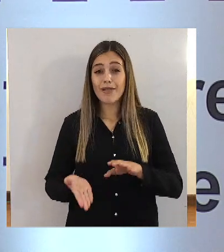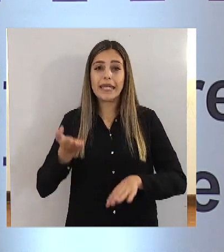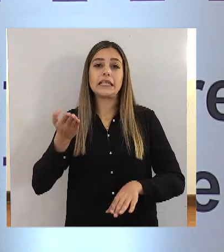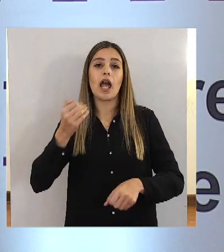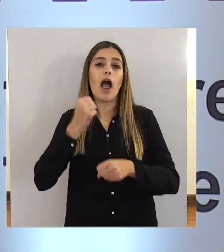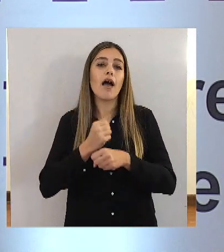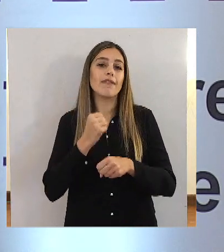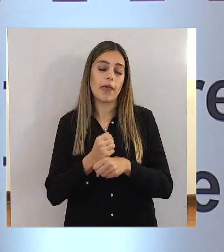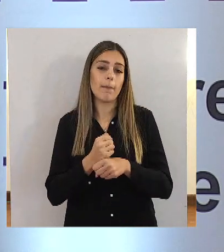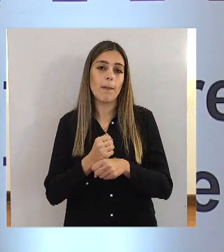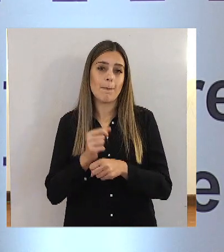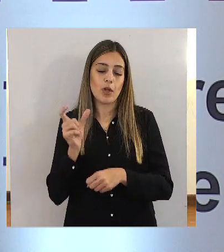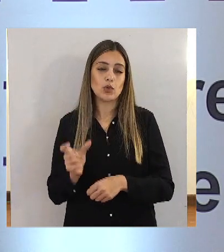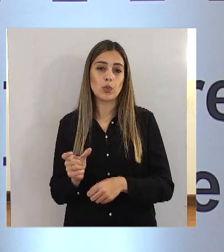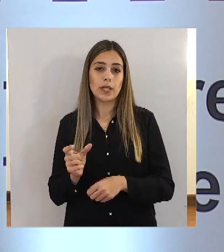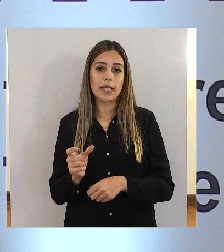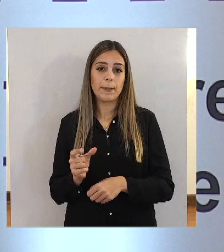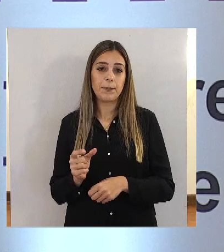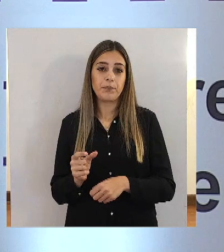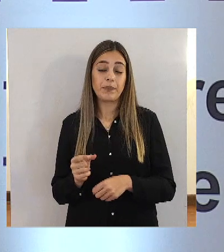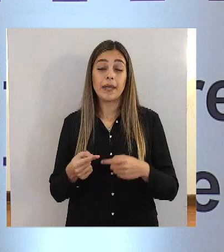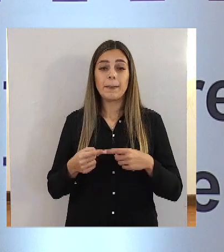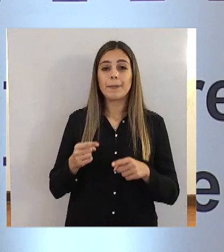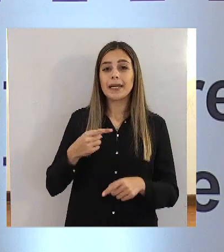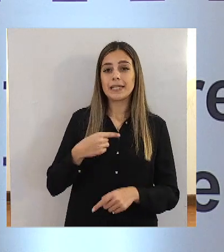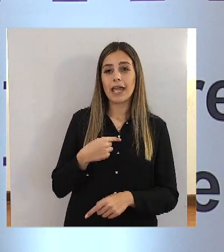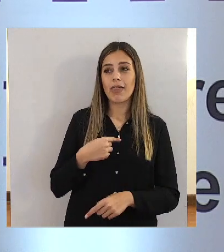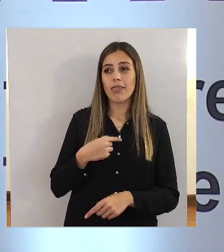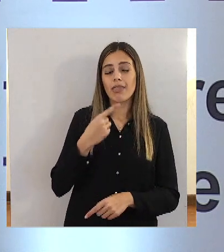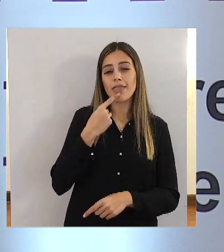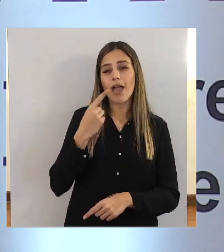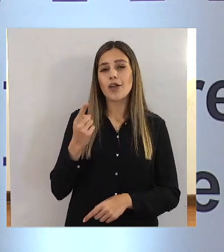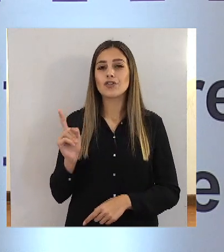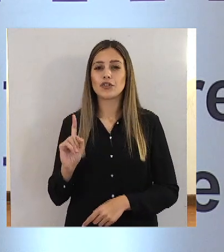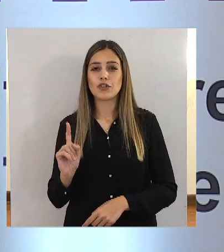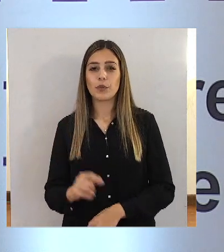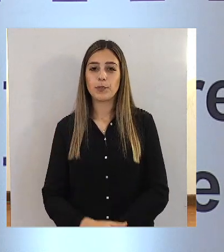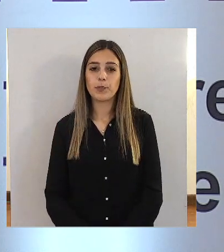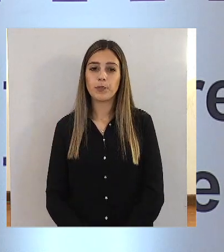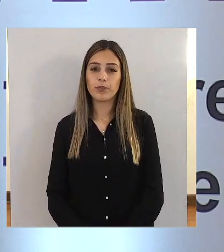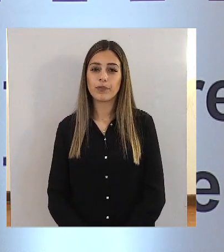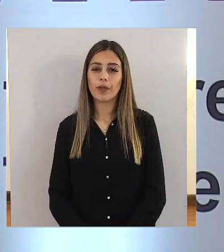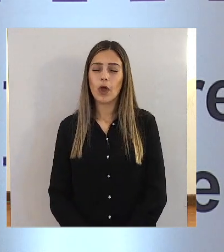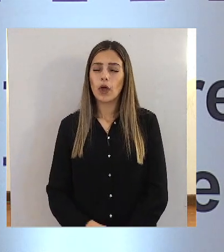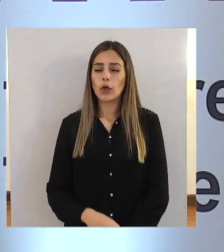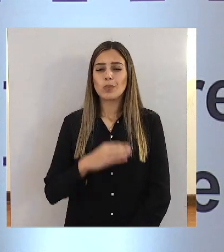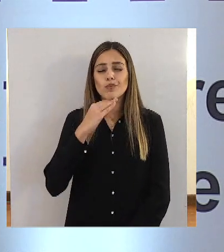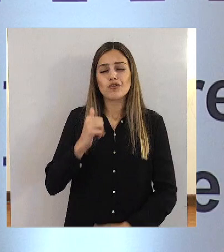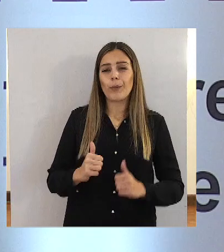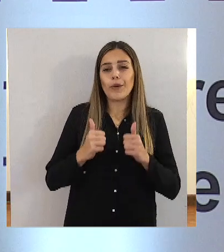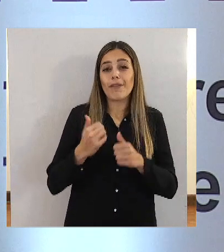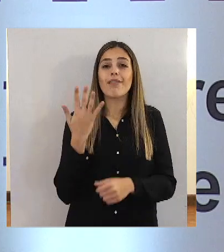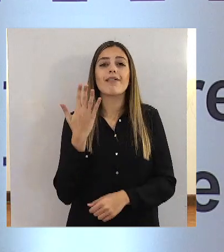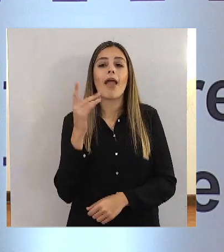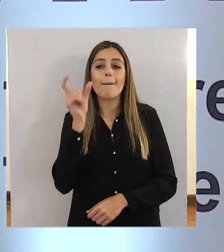explain to the persons, people talking to me, that it's not how many people you have, but the